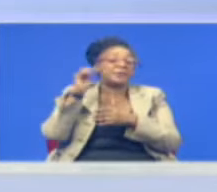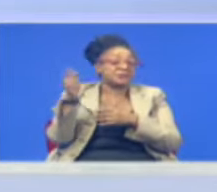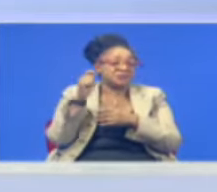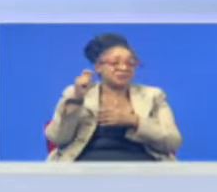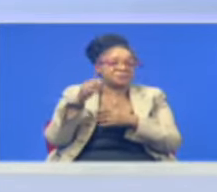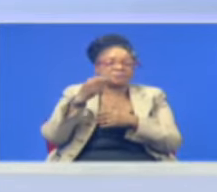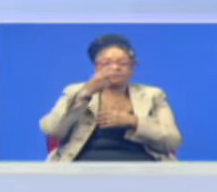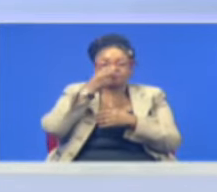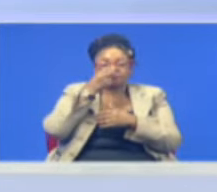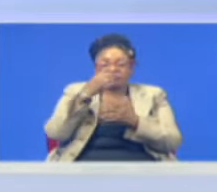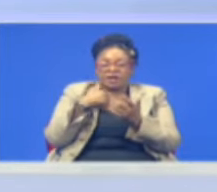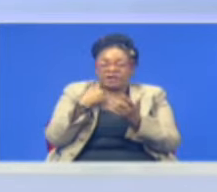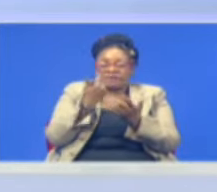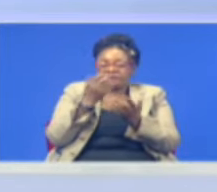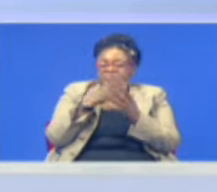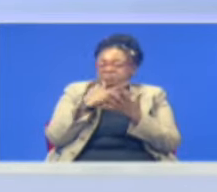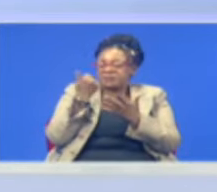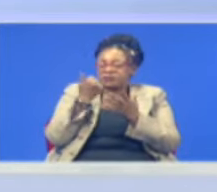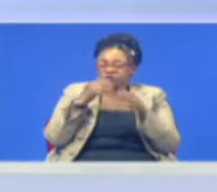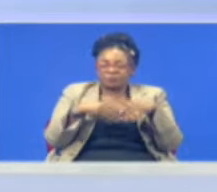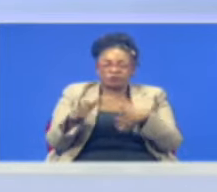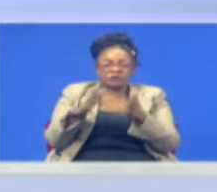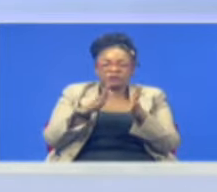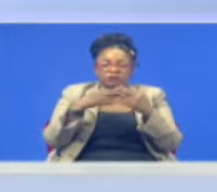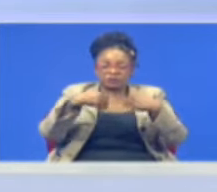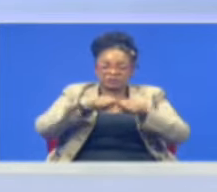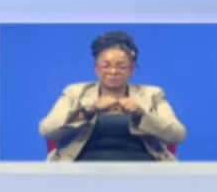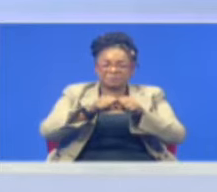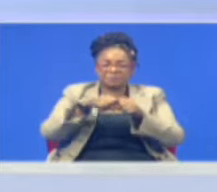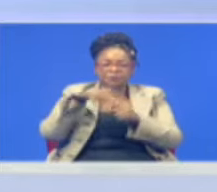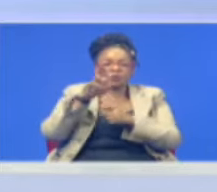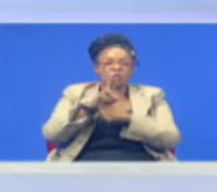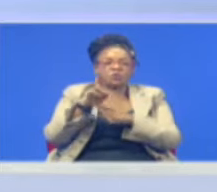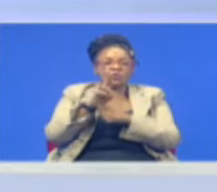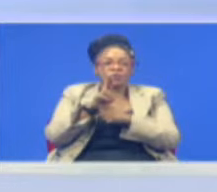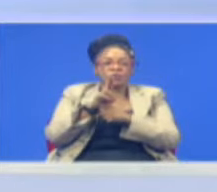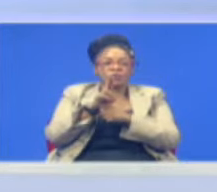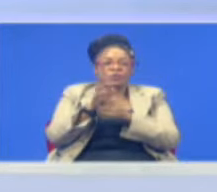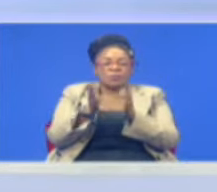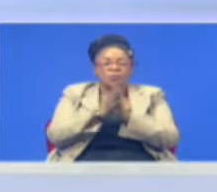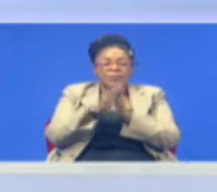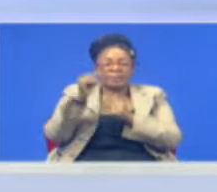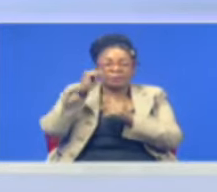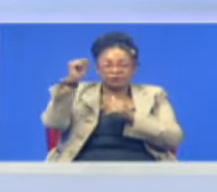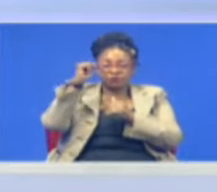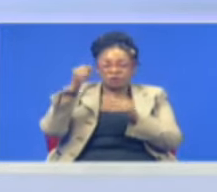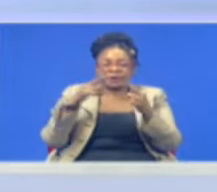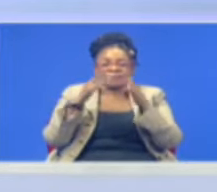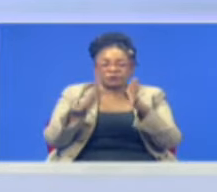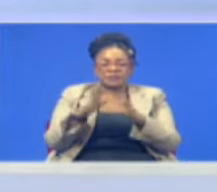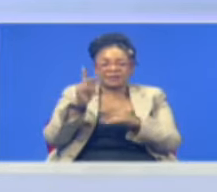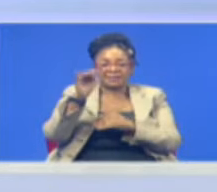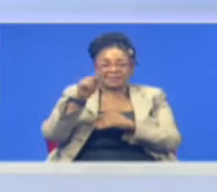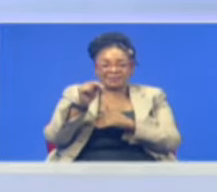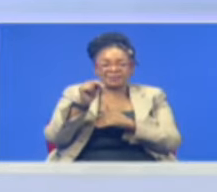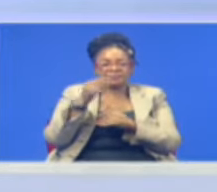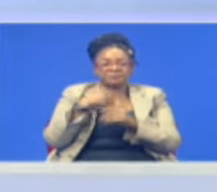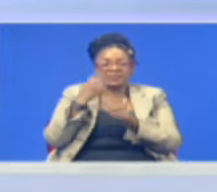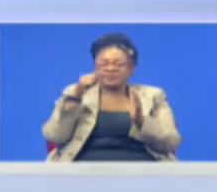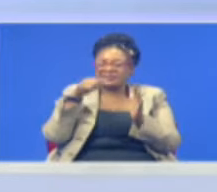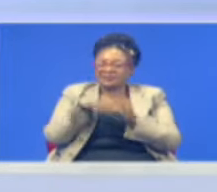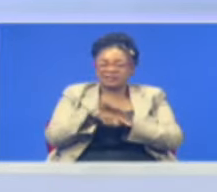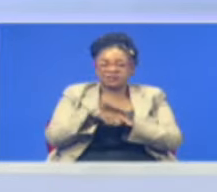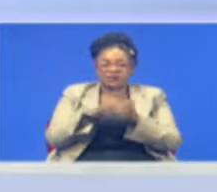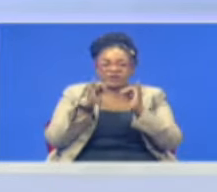stands the best chance to succeed President Uhuru Kenyatta. NTV's political reporter Kennedy Murevi has details of this